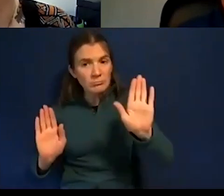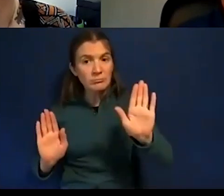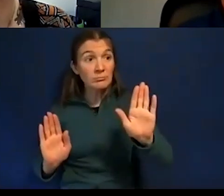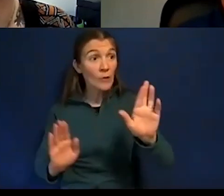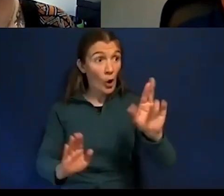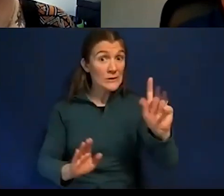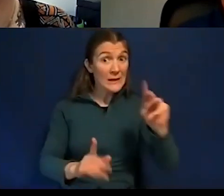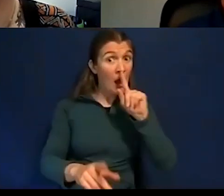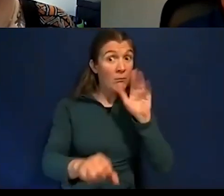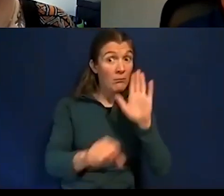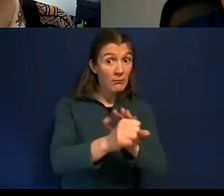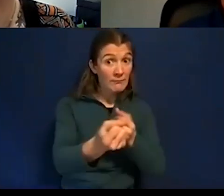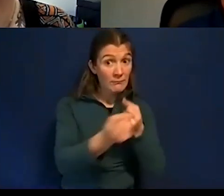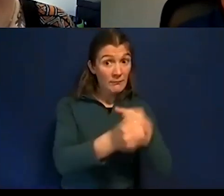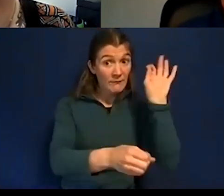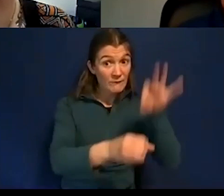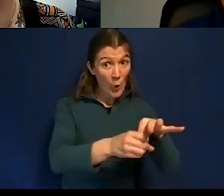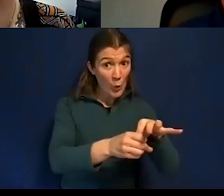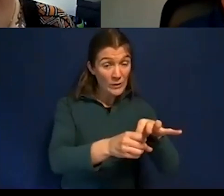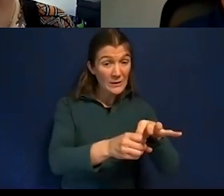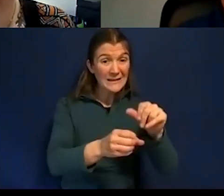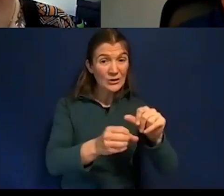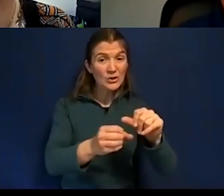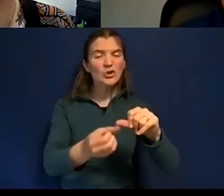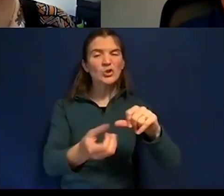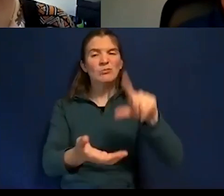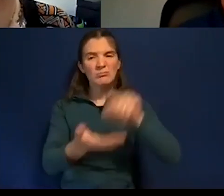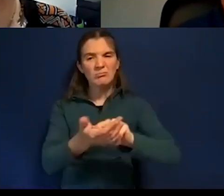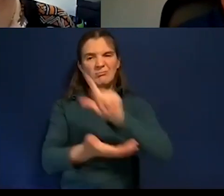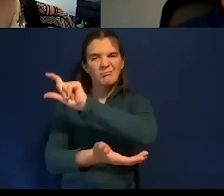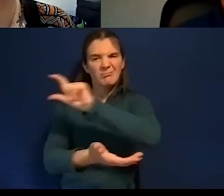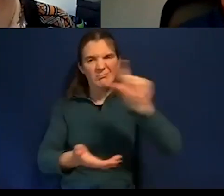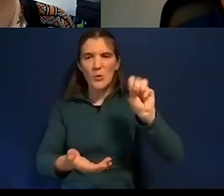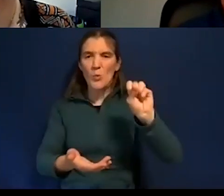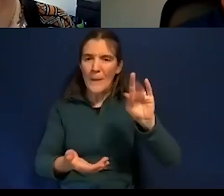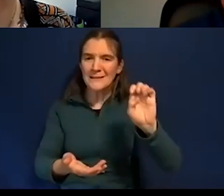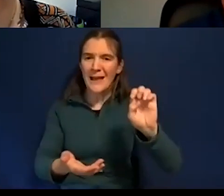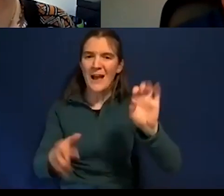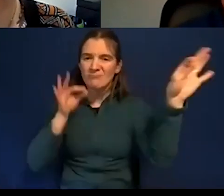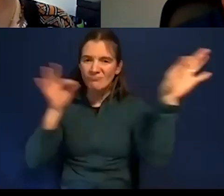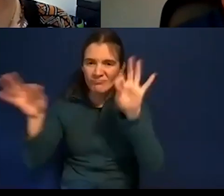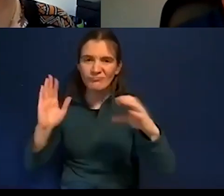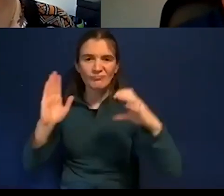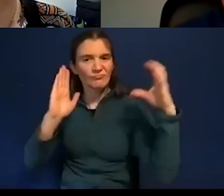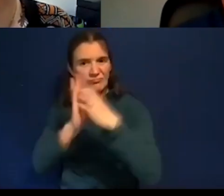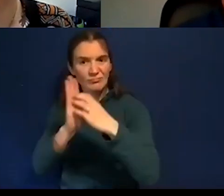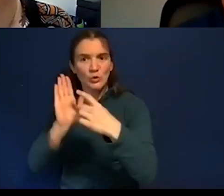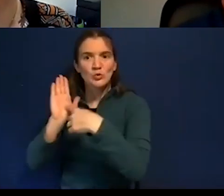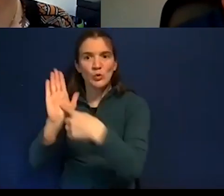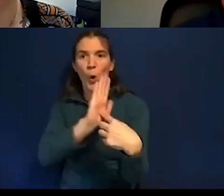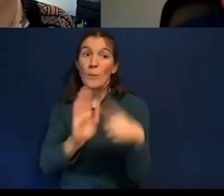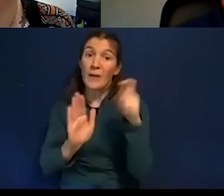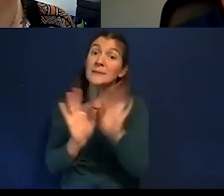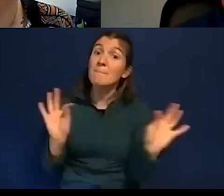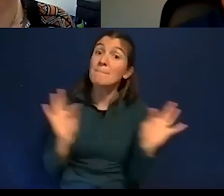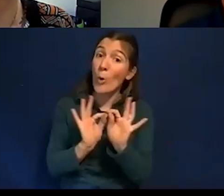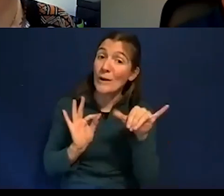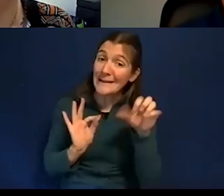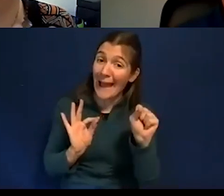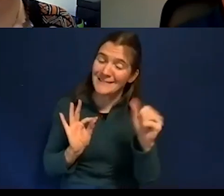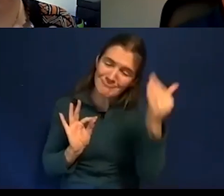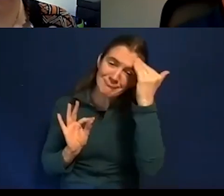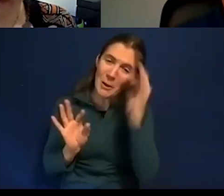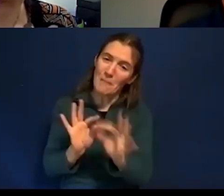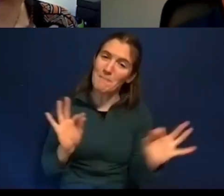RTM is well published on the town website, not just because it's an important thing, I mean, everybody knows it's